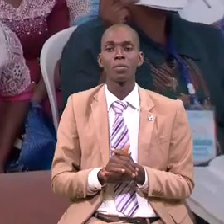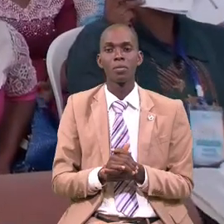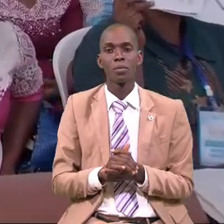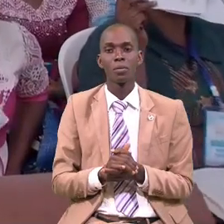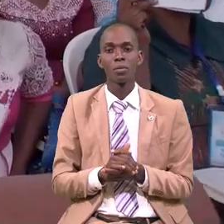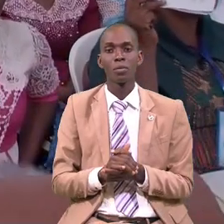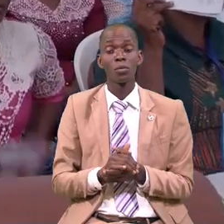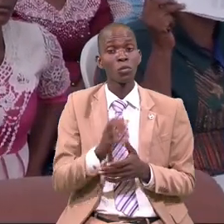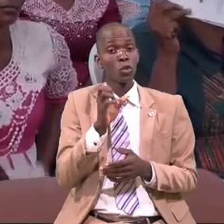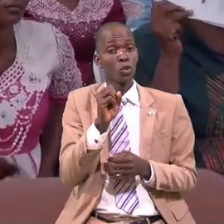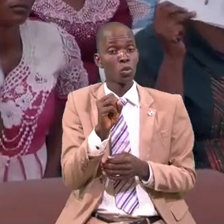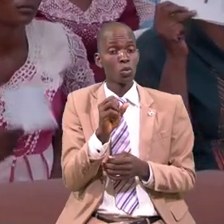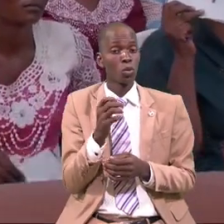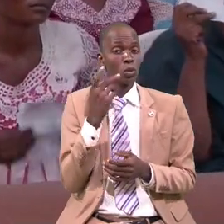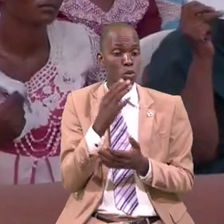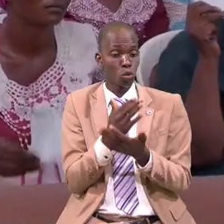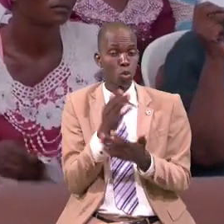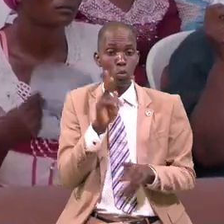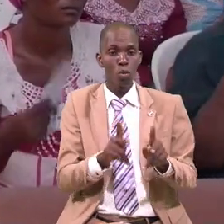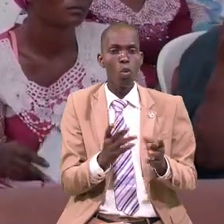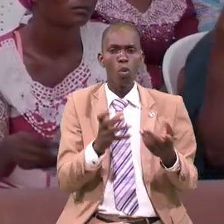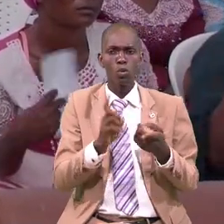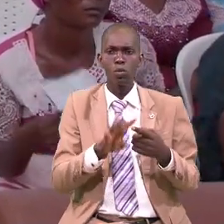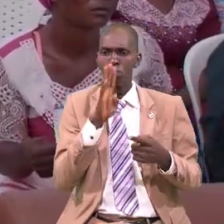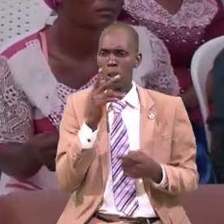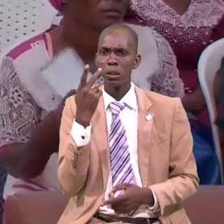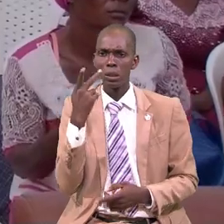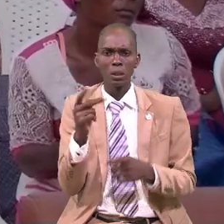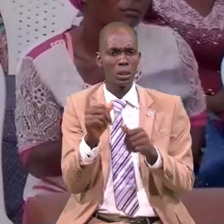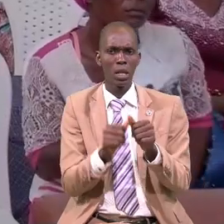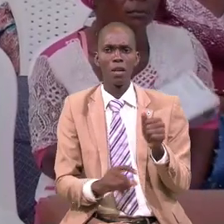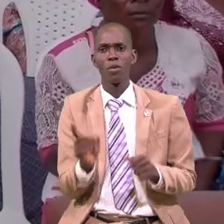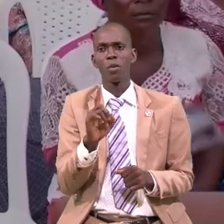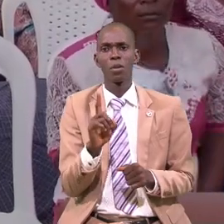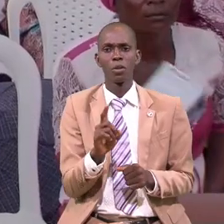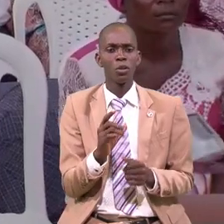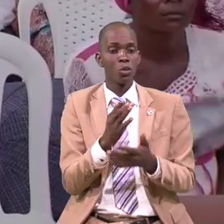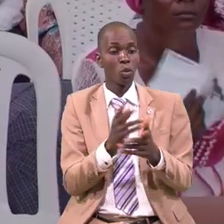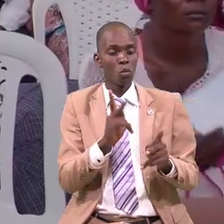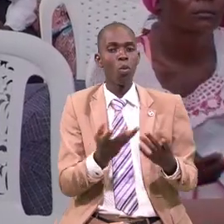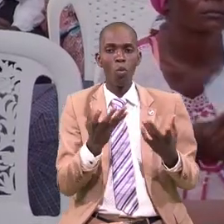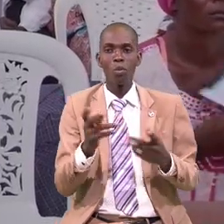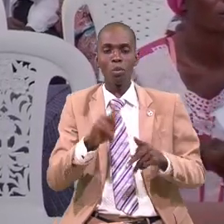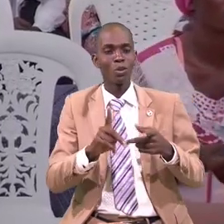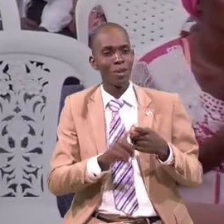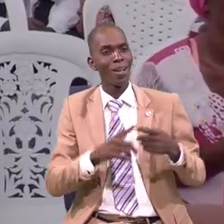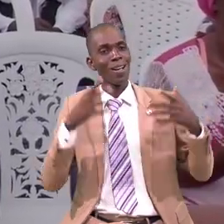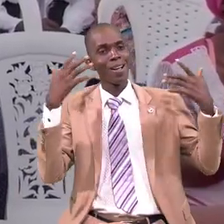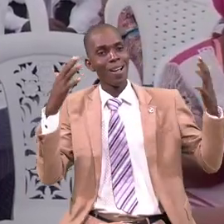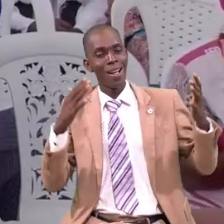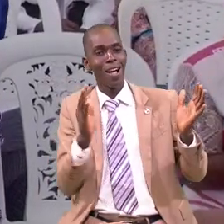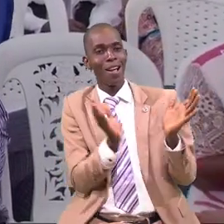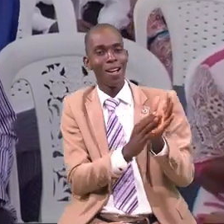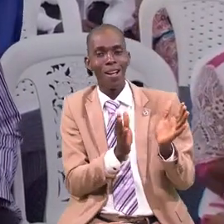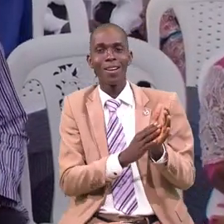Some people want to be found everywhere. They want to be appreciated everywhere. They want